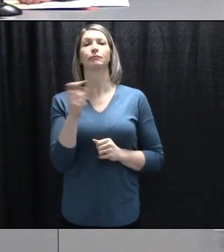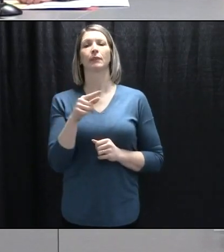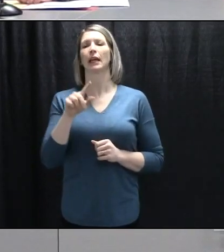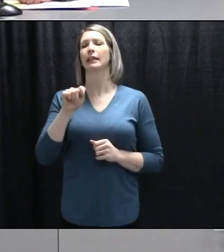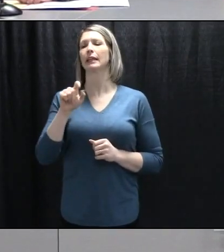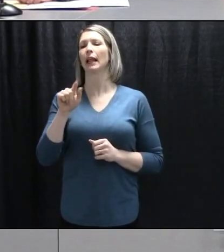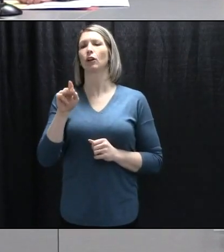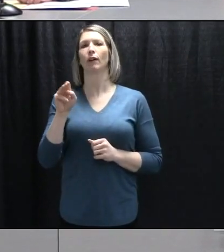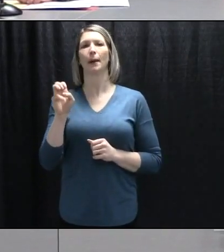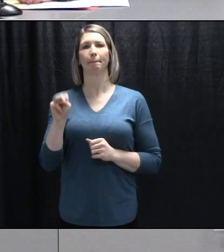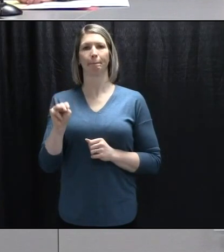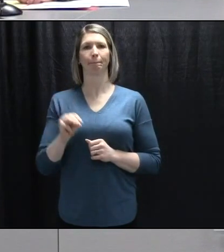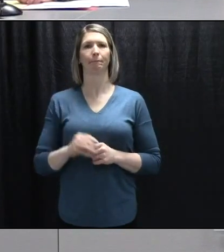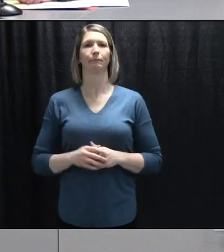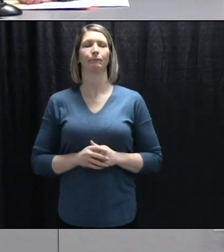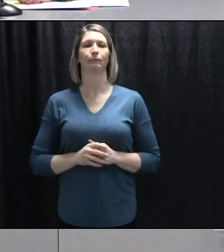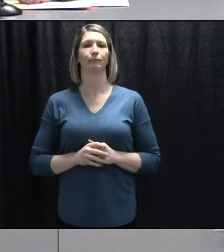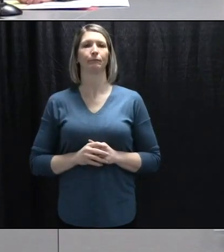Hello.